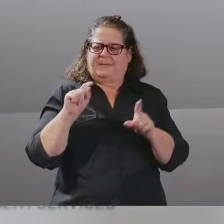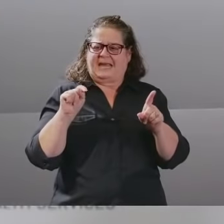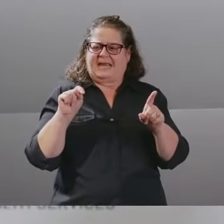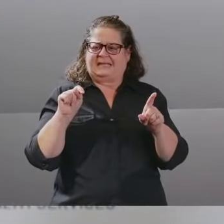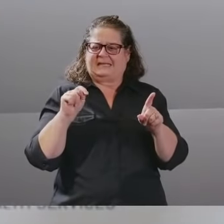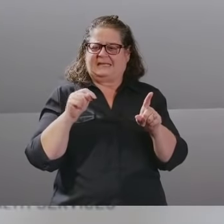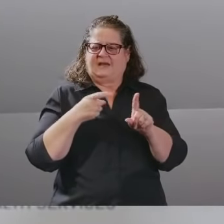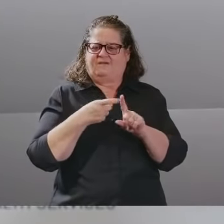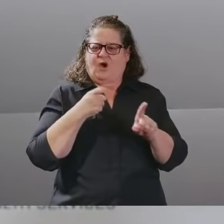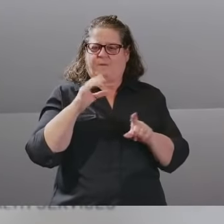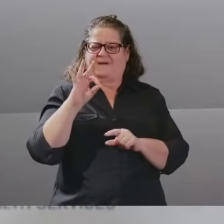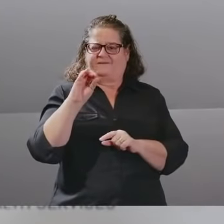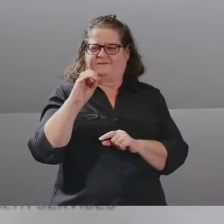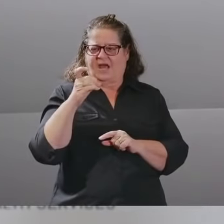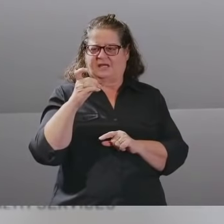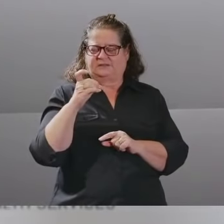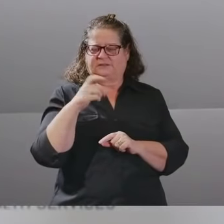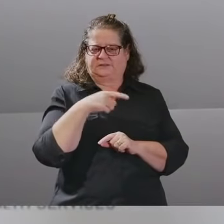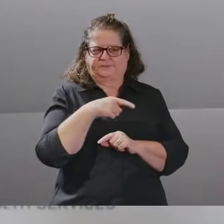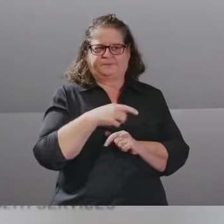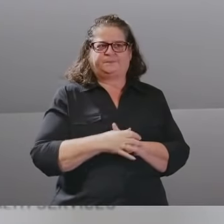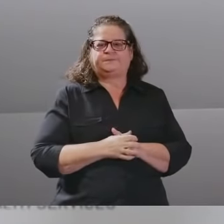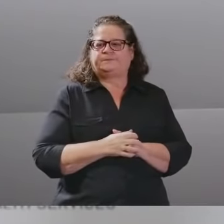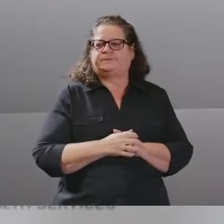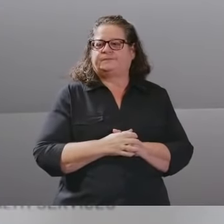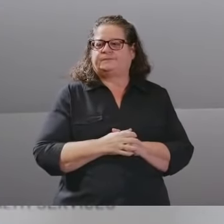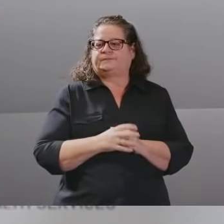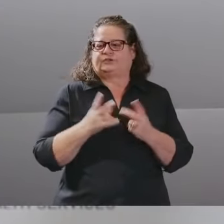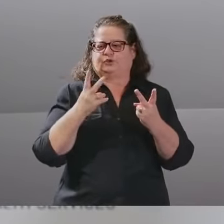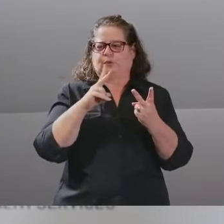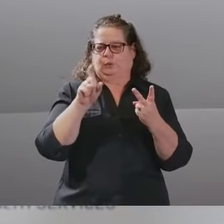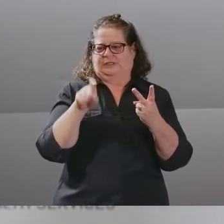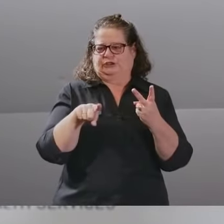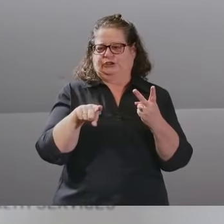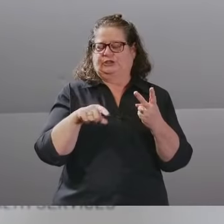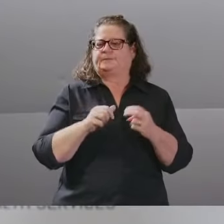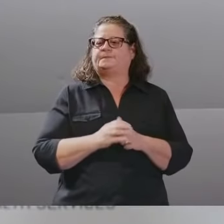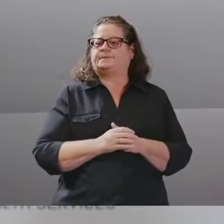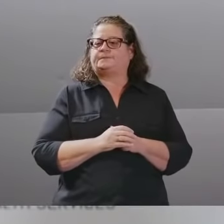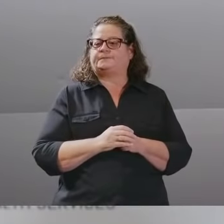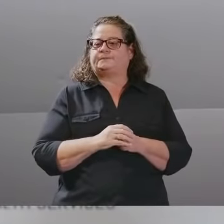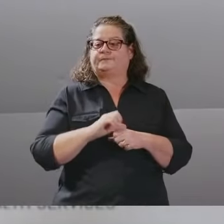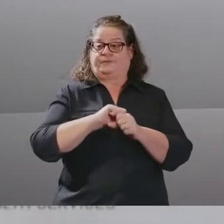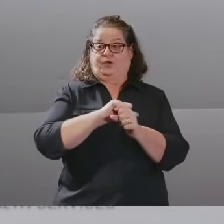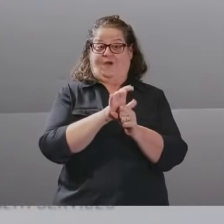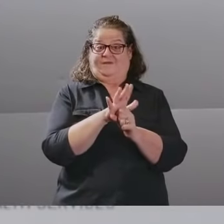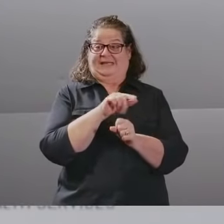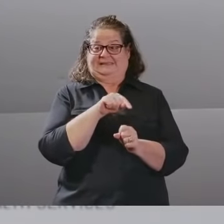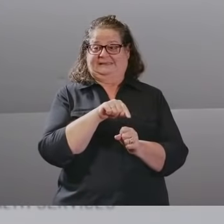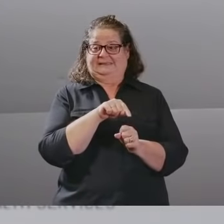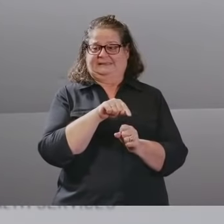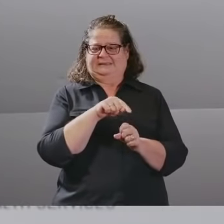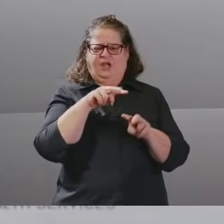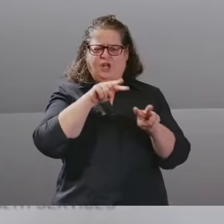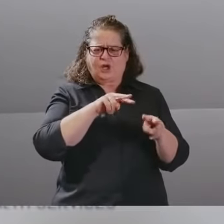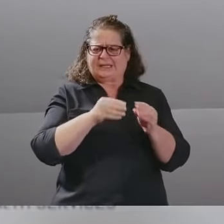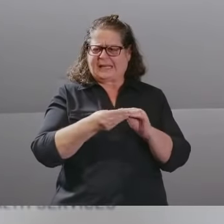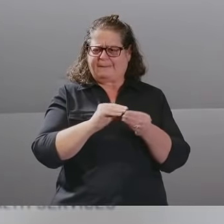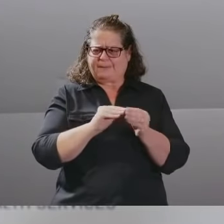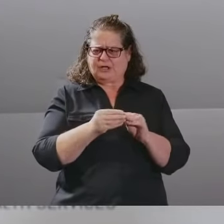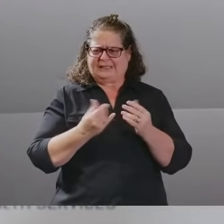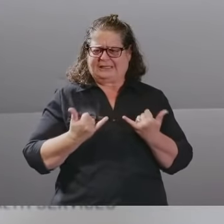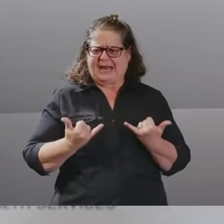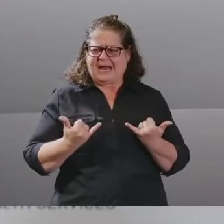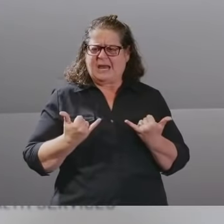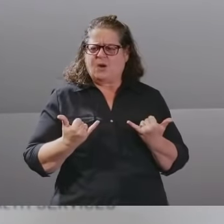Governor, welcome back. Hi, Matt. A couple questions. I'll start with COVID. You look at the trends now, and a lot of health officials will say they